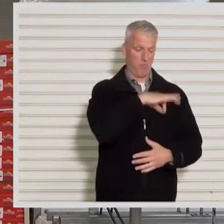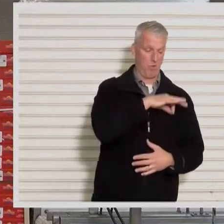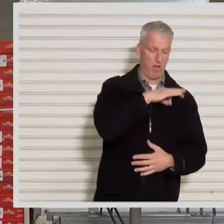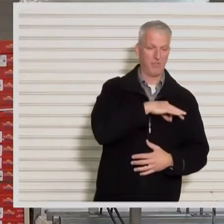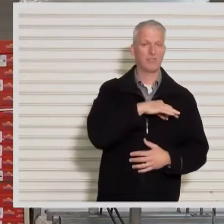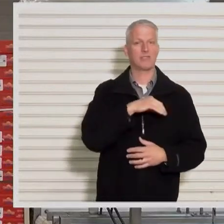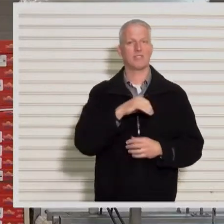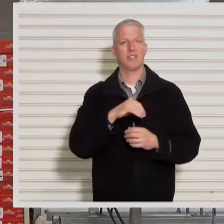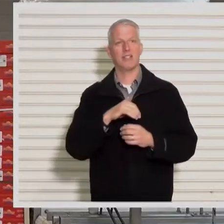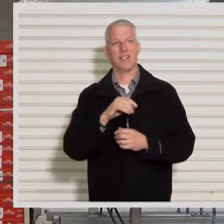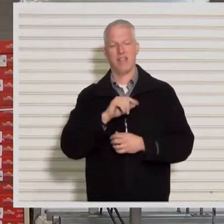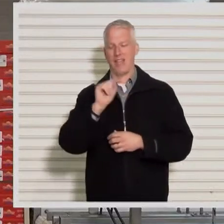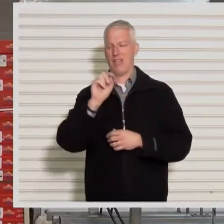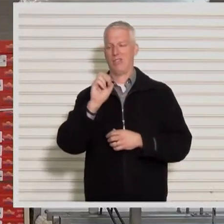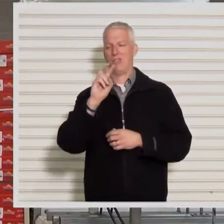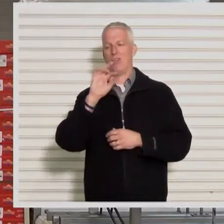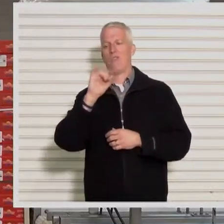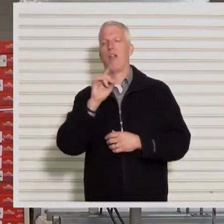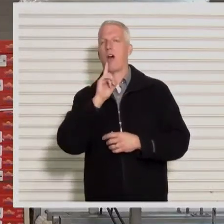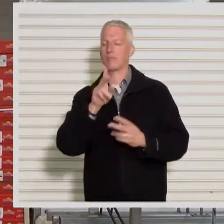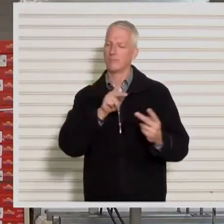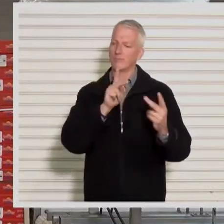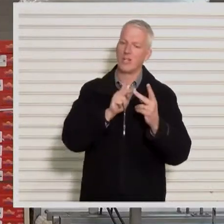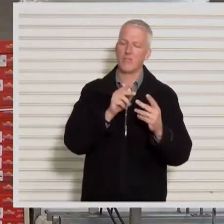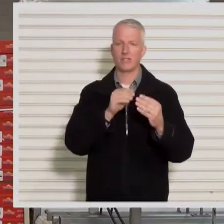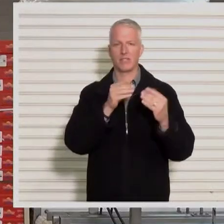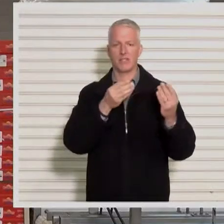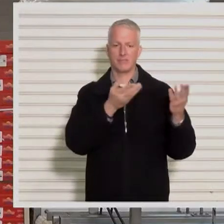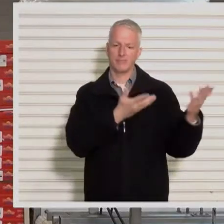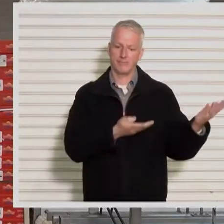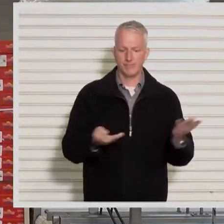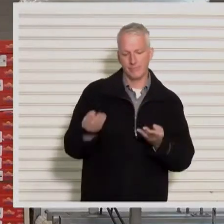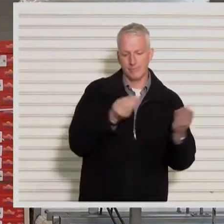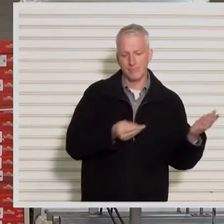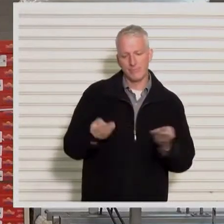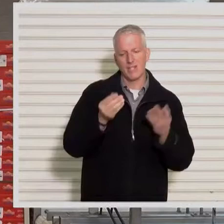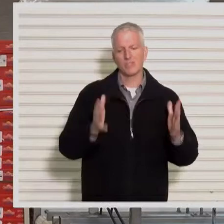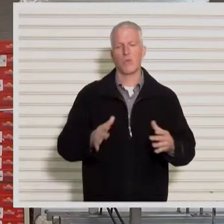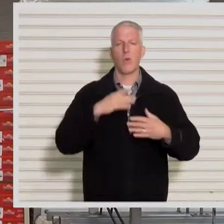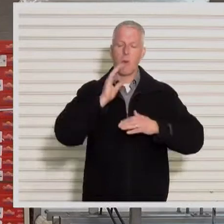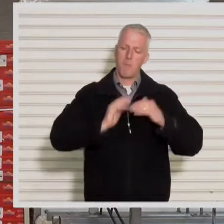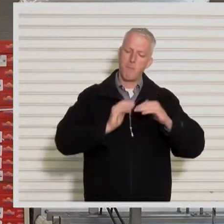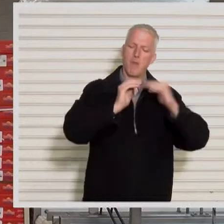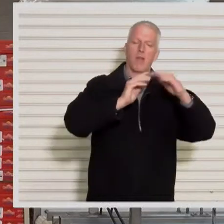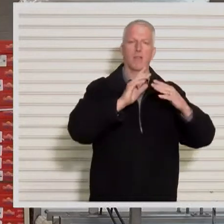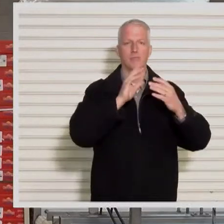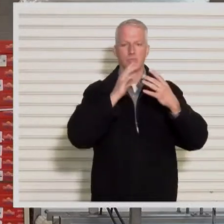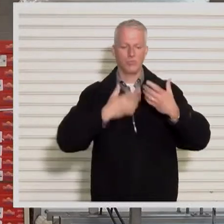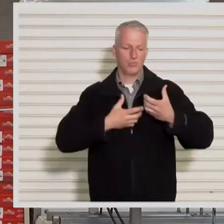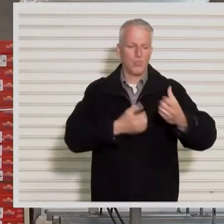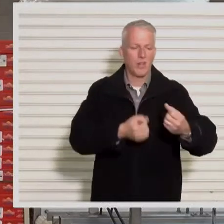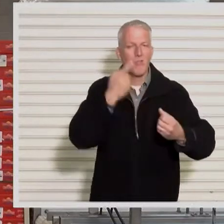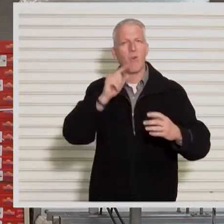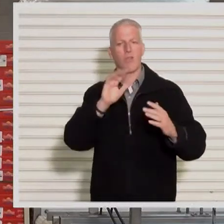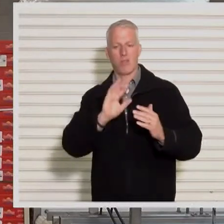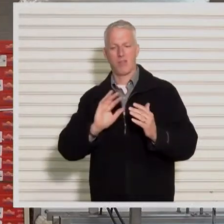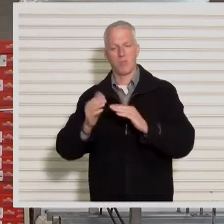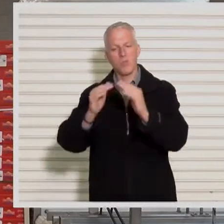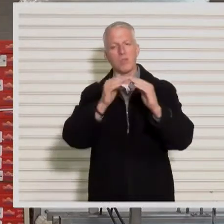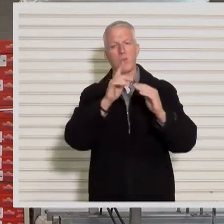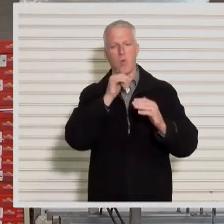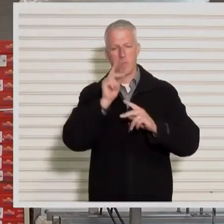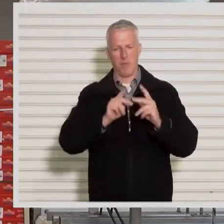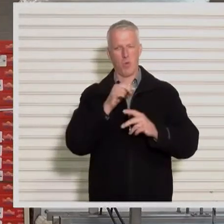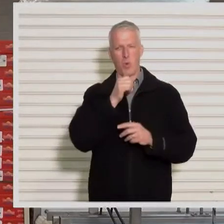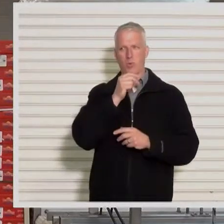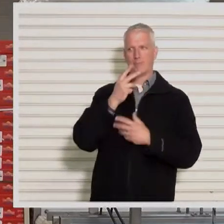TODEC are the perfect messengers and are helping to build trust in the community for folks that have doubt